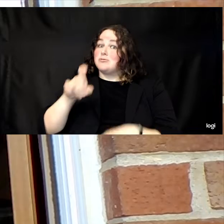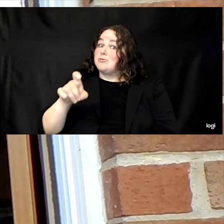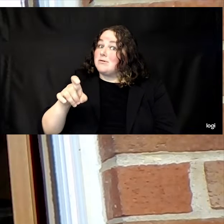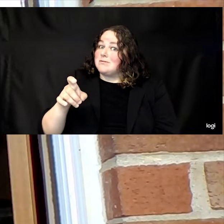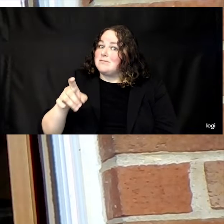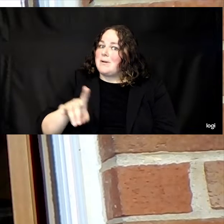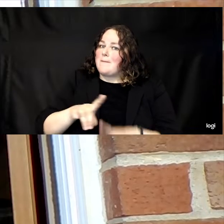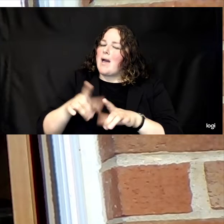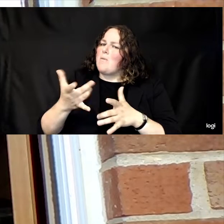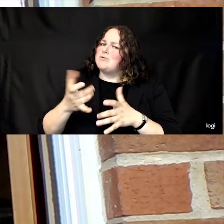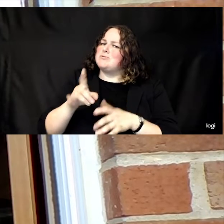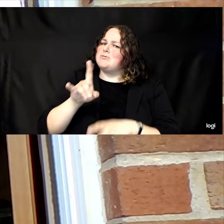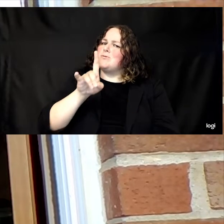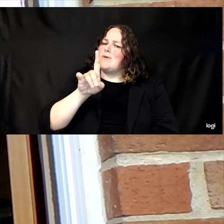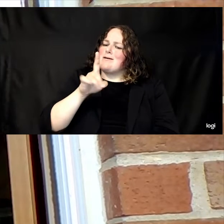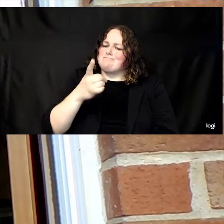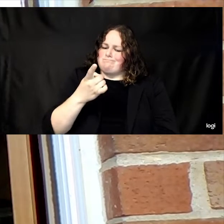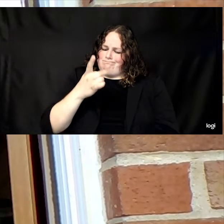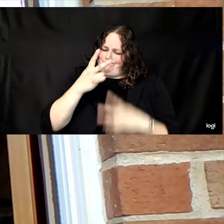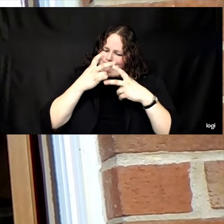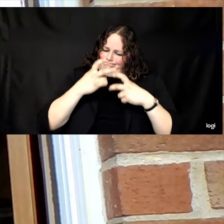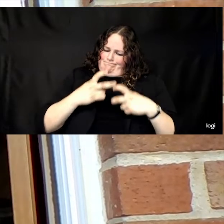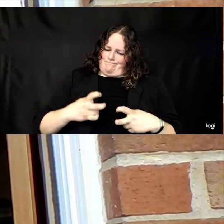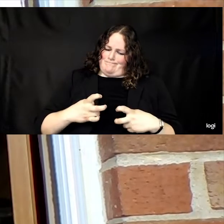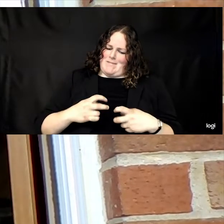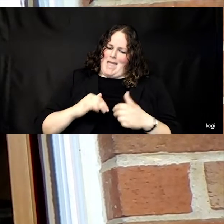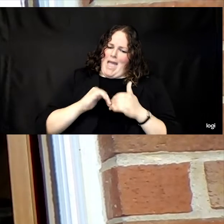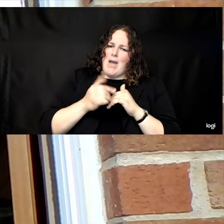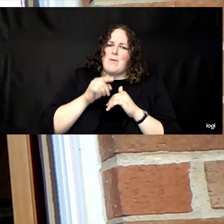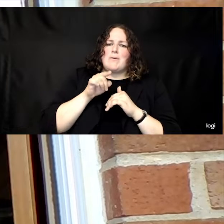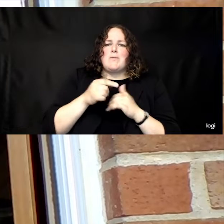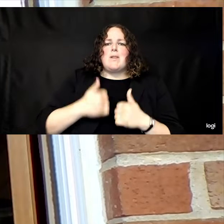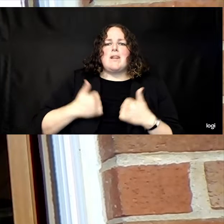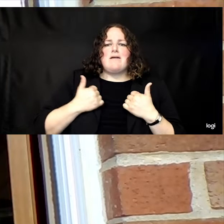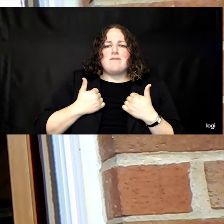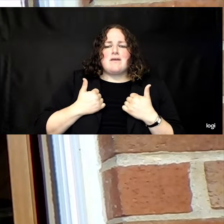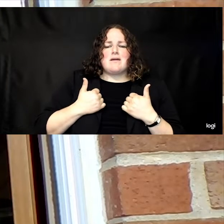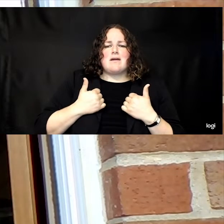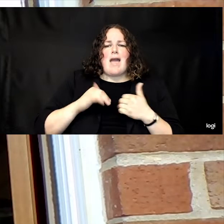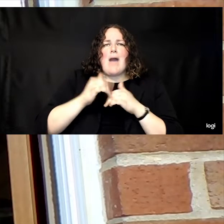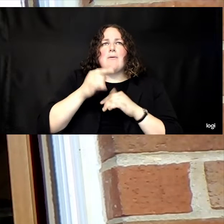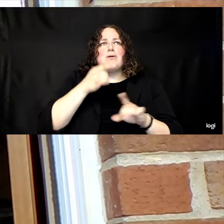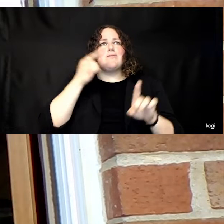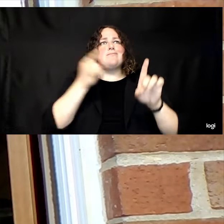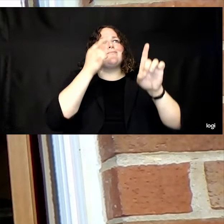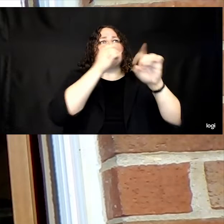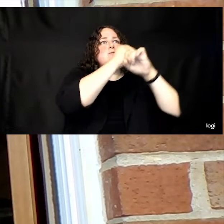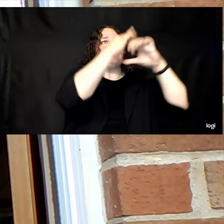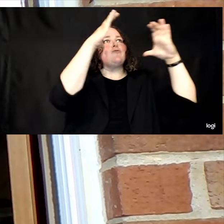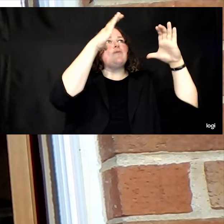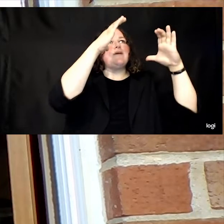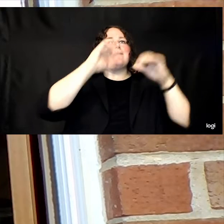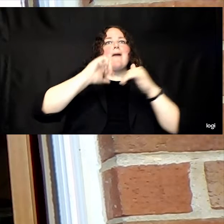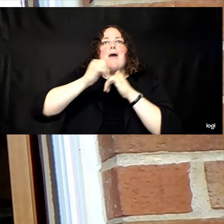I want you all to ask yourself every night, how are you living? How are you living to pursue your dream? How are you living to help your